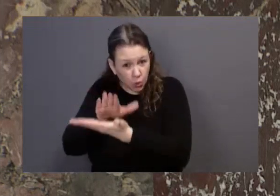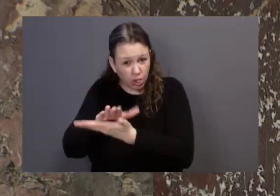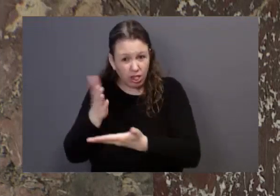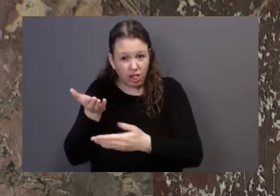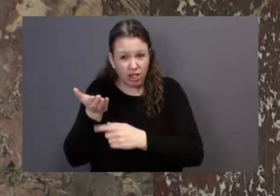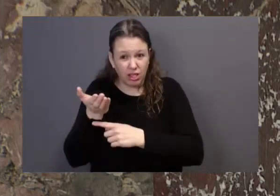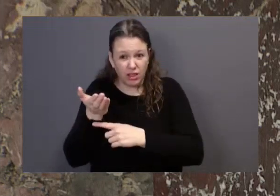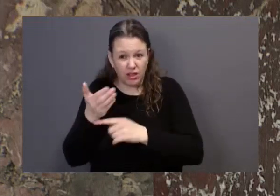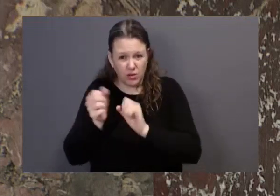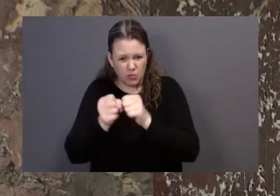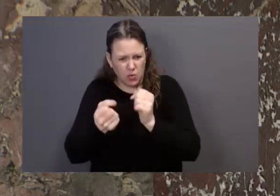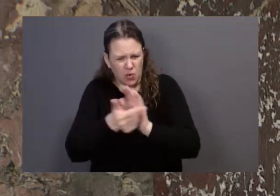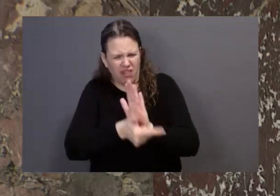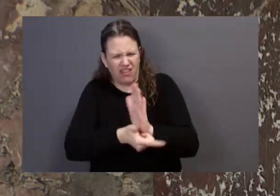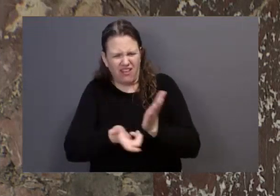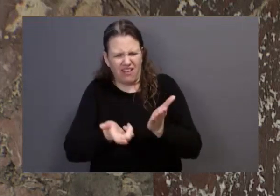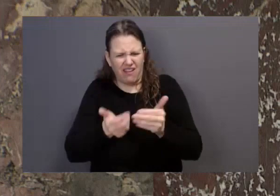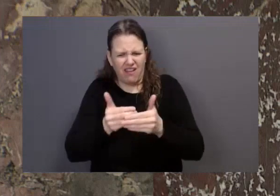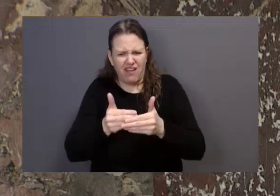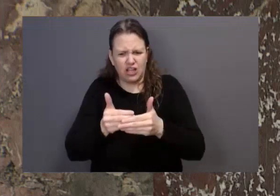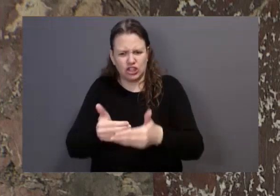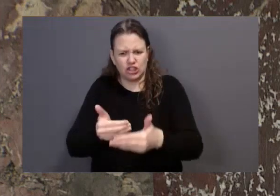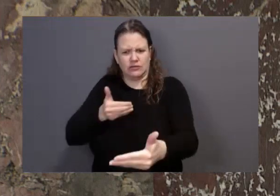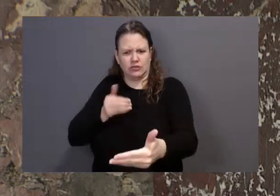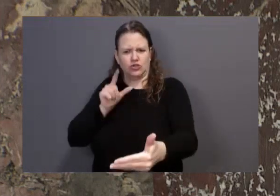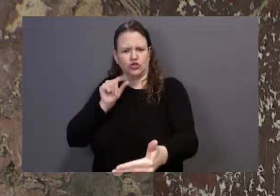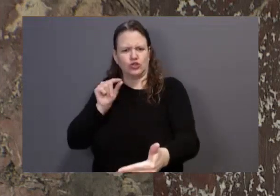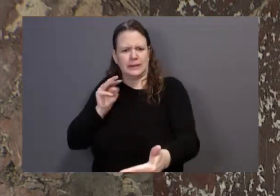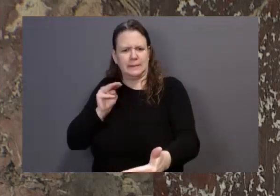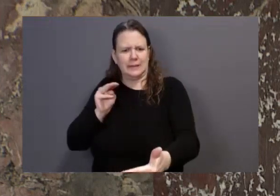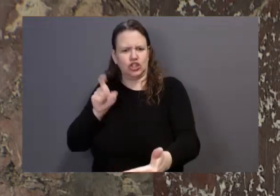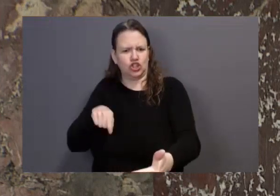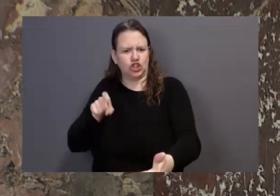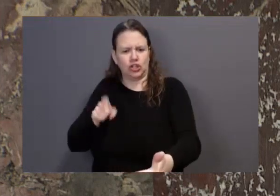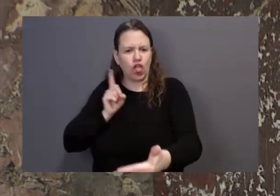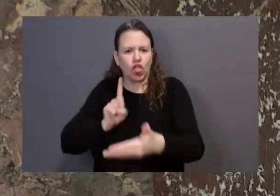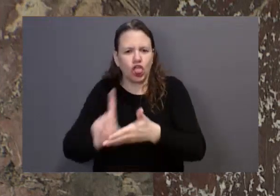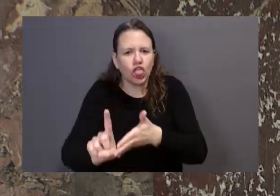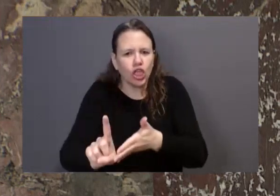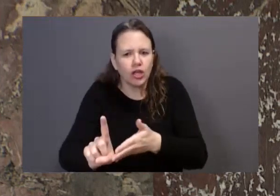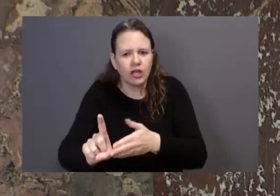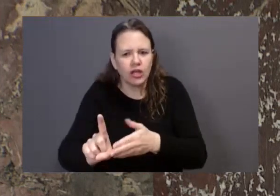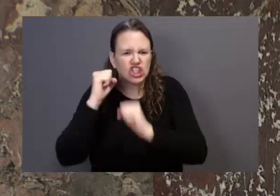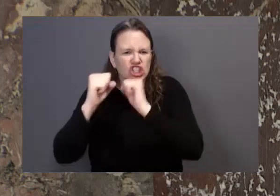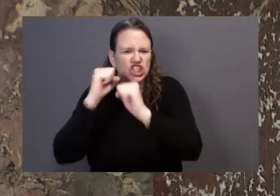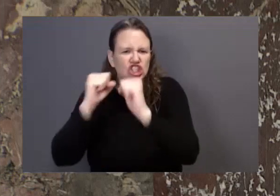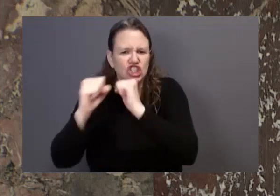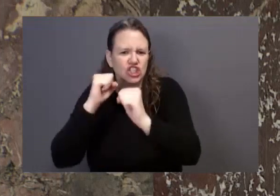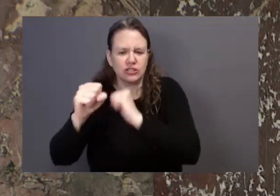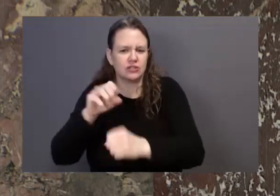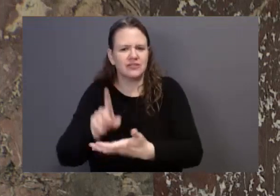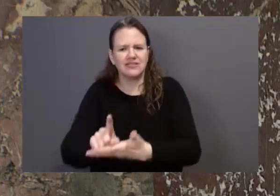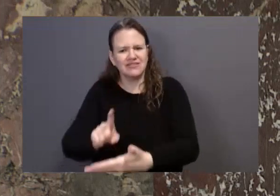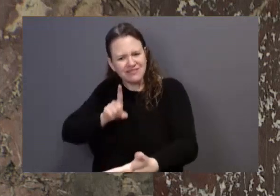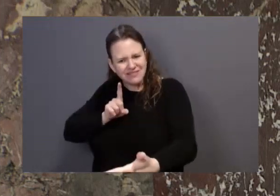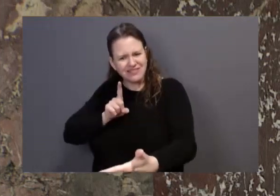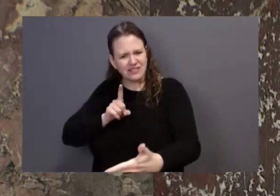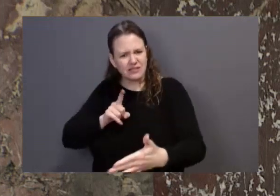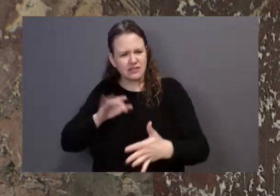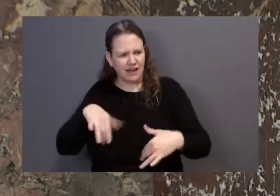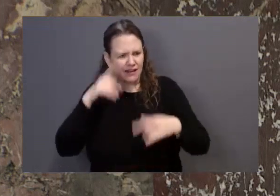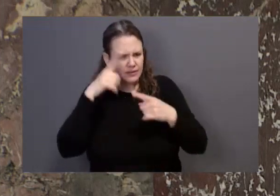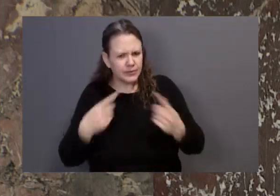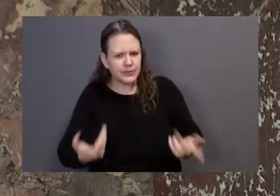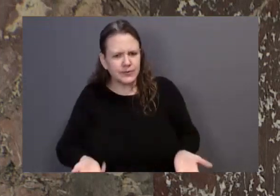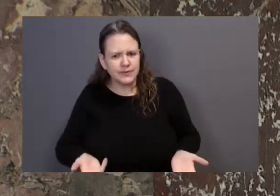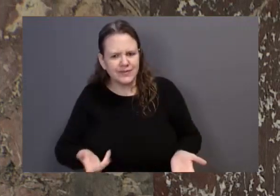his party opposes it. They oppose the Legal Professions Act bill, which is going to make legal services